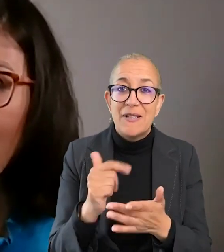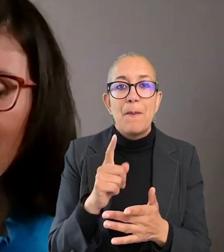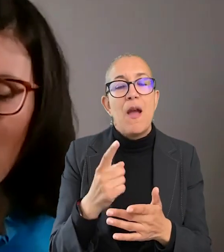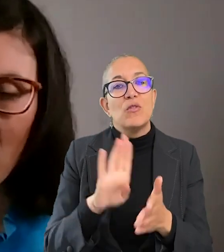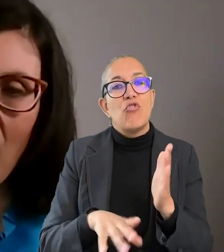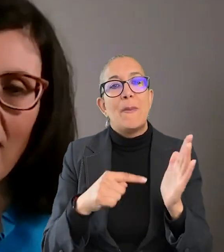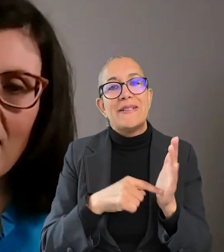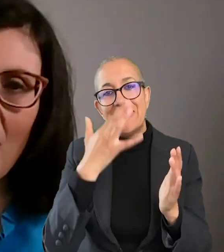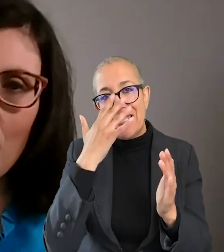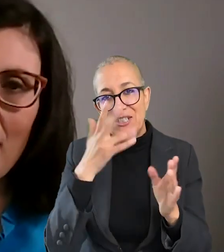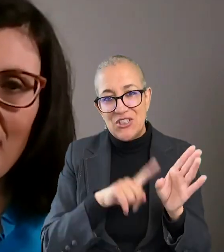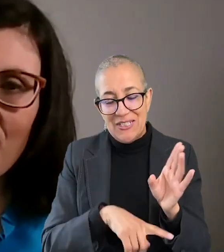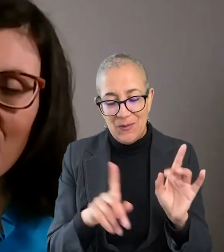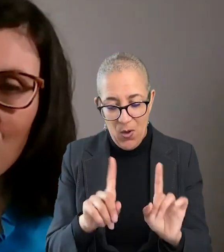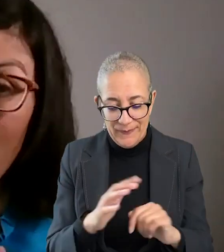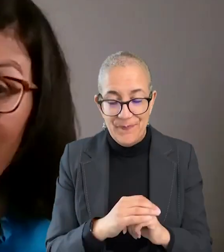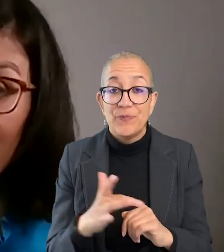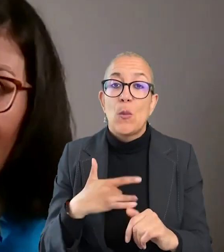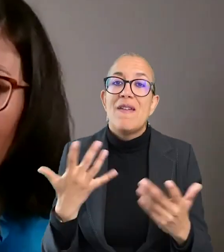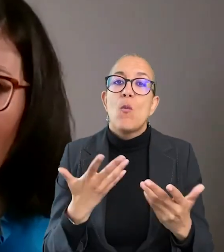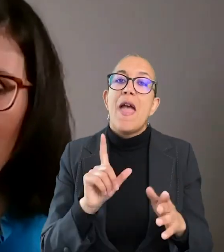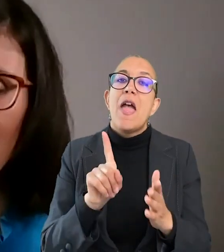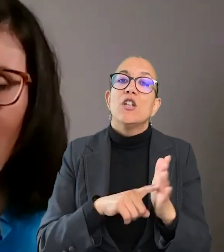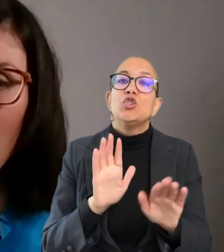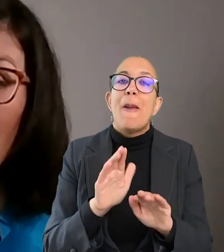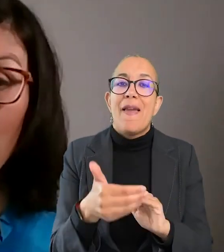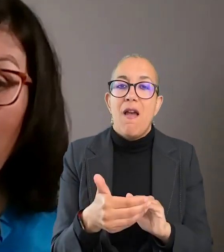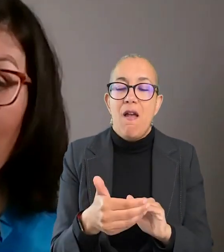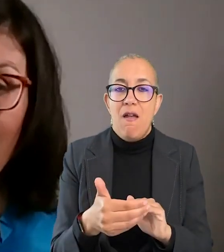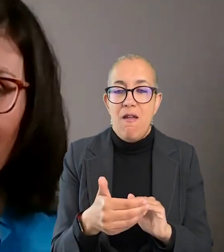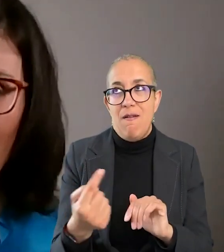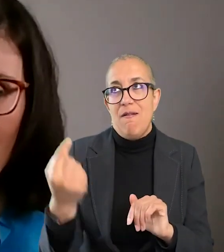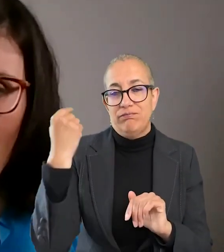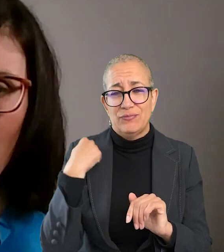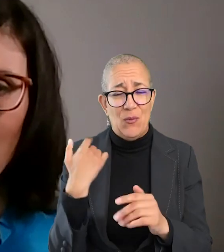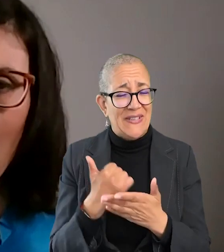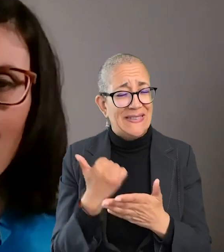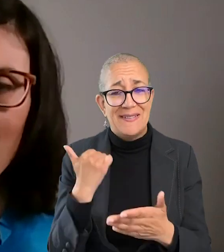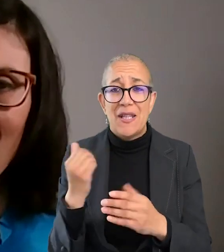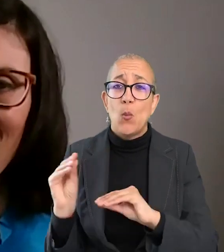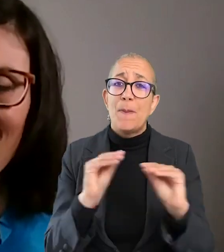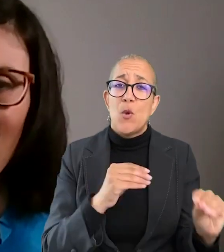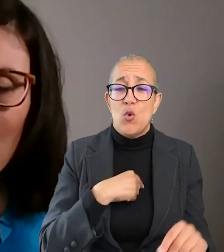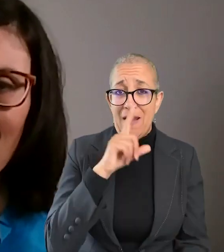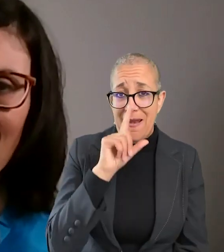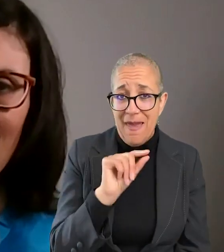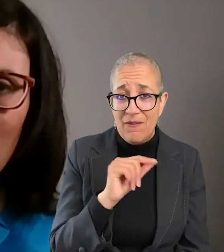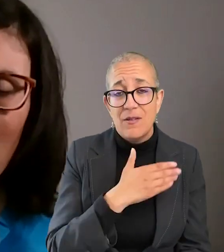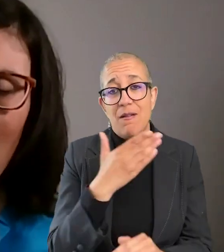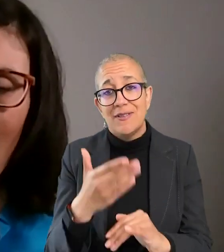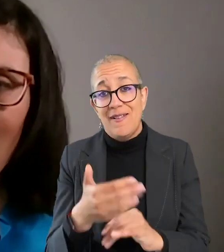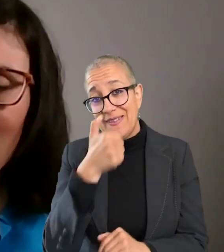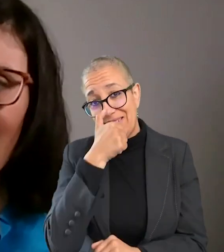teenage years. And we lived in Jamaica at the time, which was fantastic. We moved there when I was 11 until I was